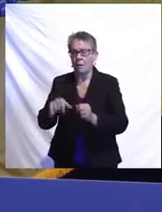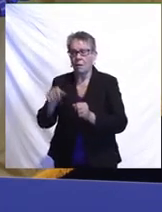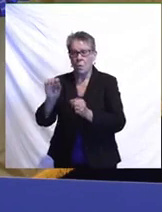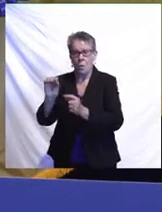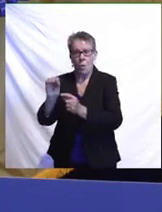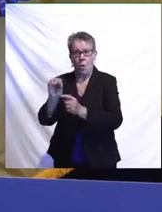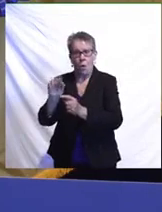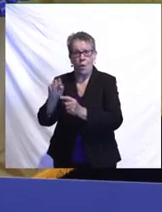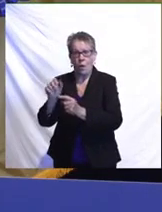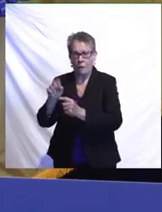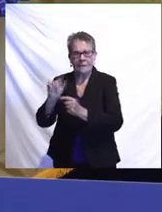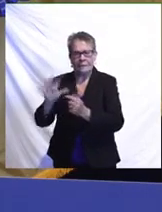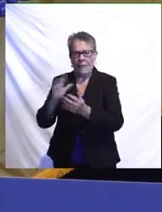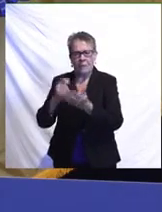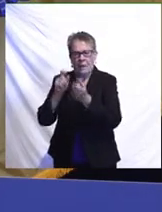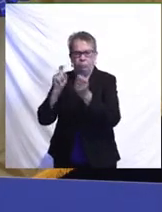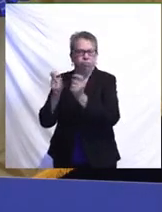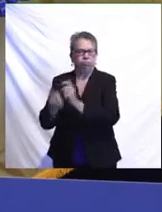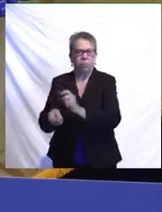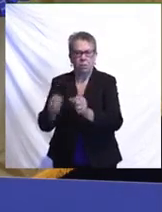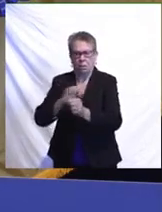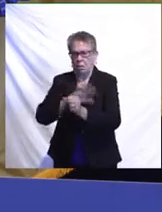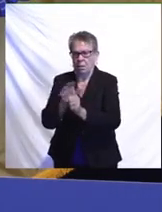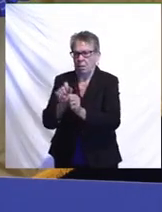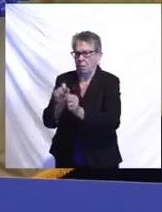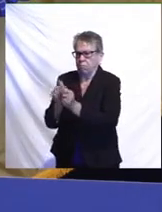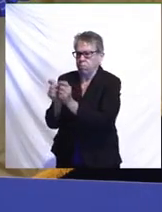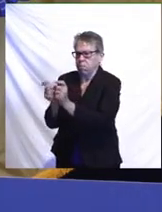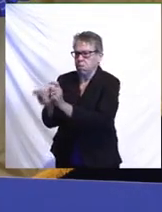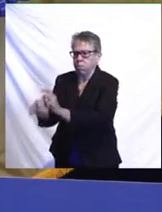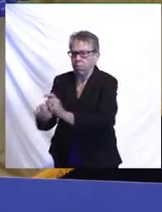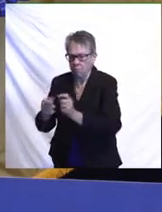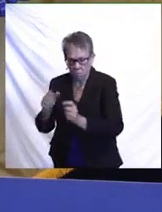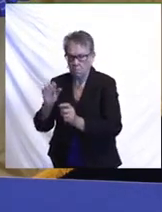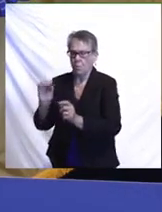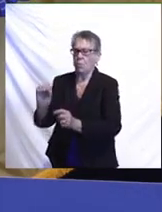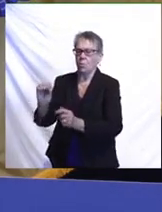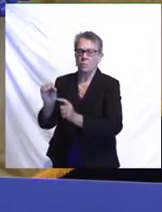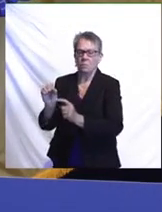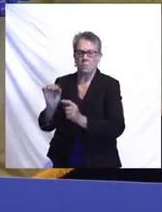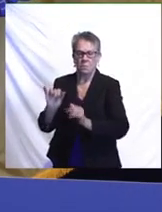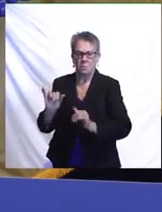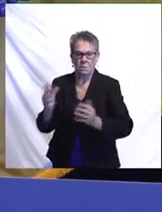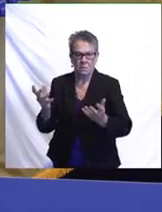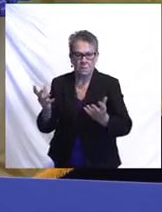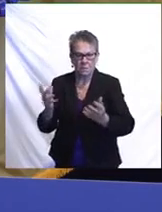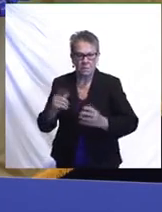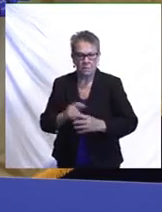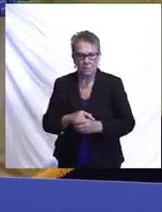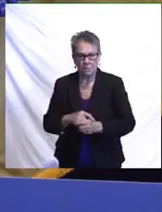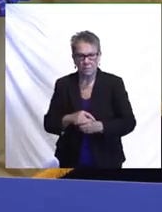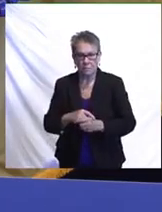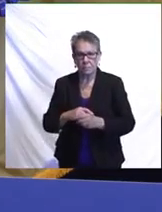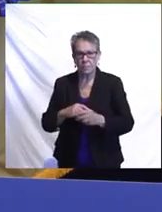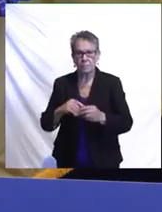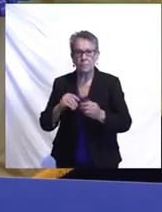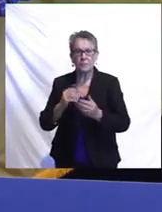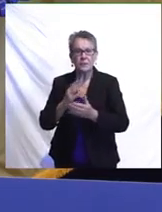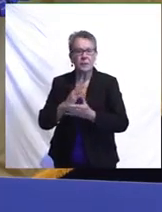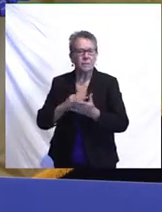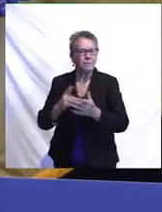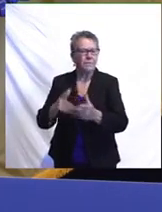concerning to public health officials, because some of these mutations right now, might be in areas that